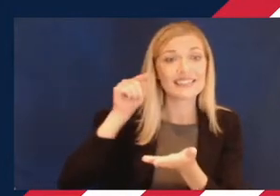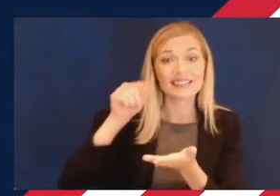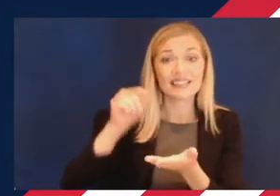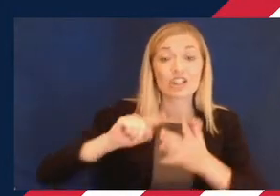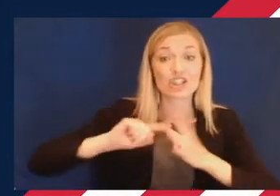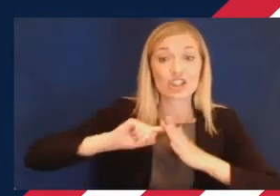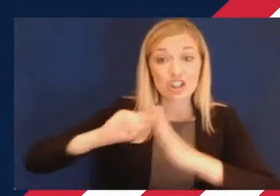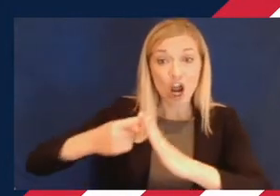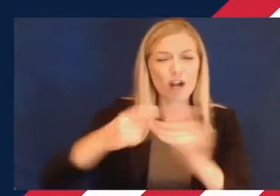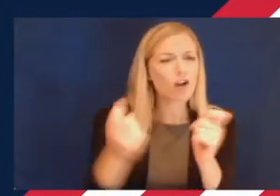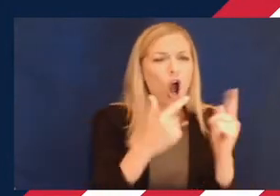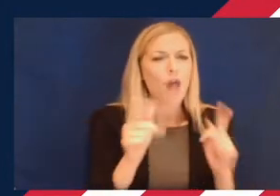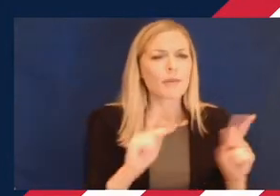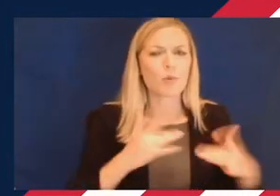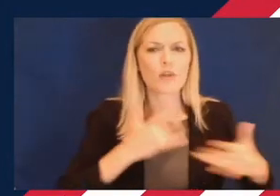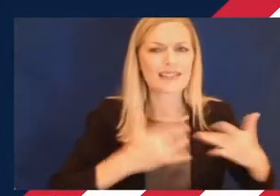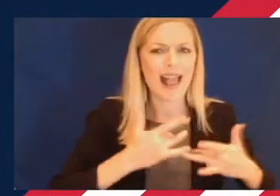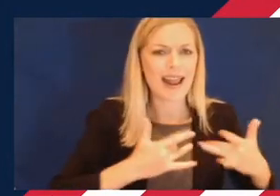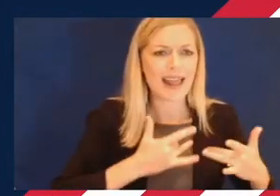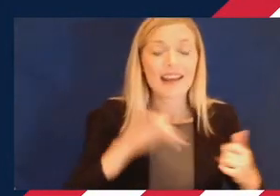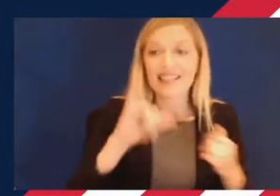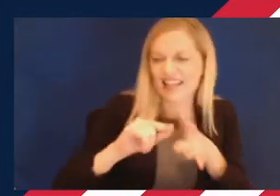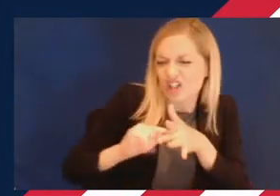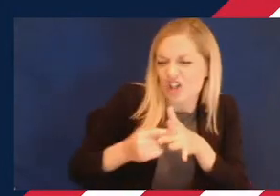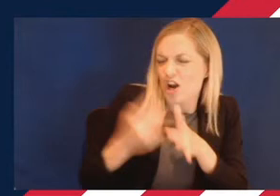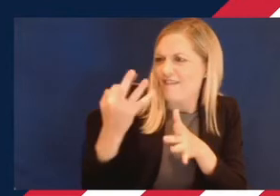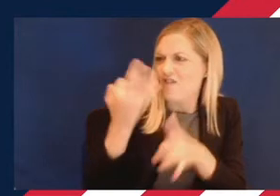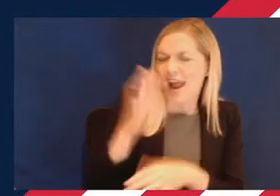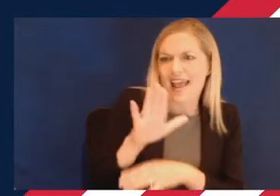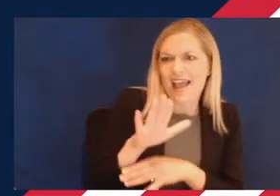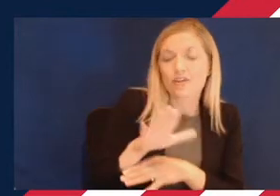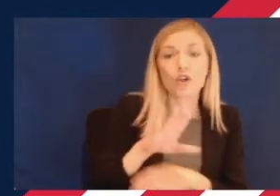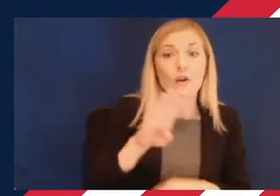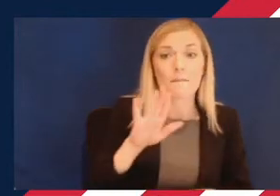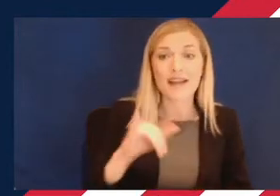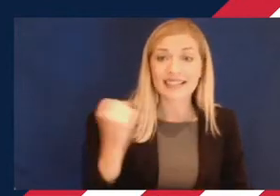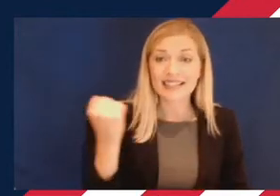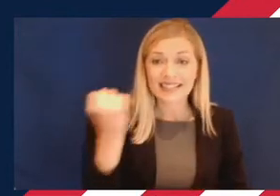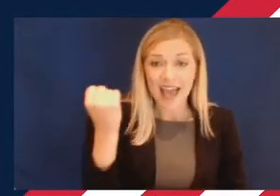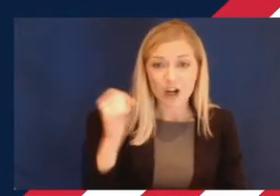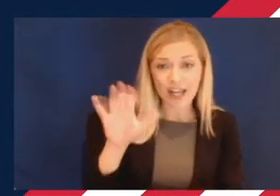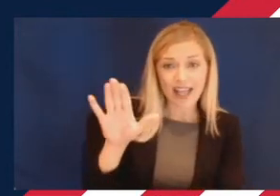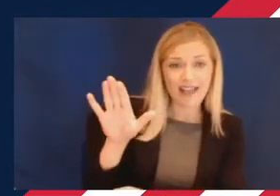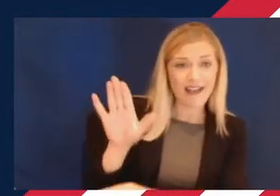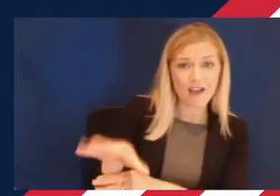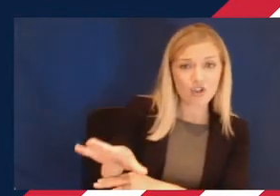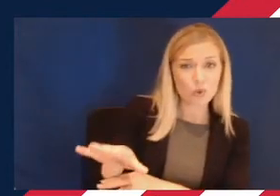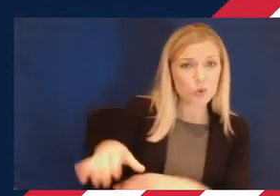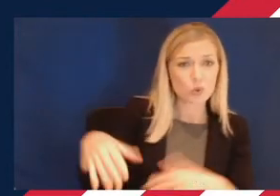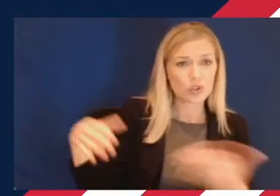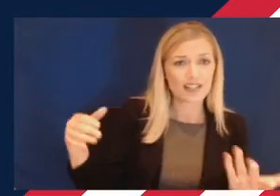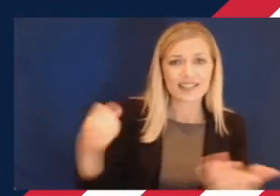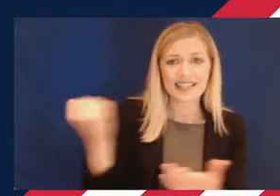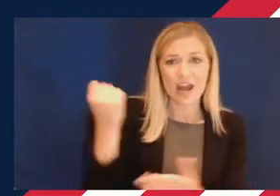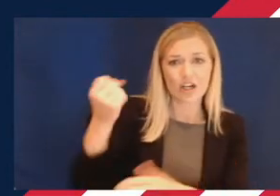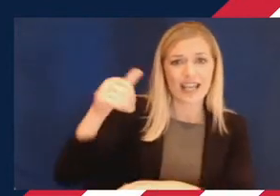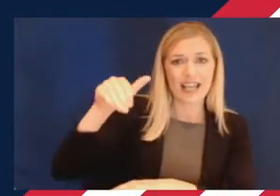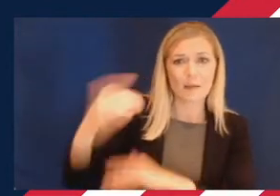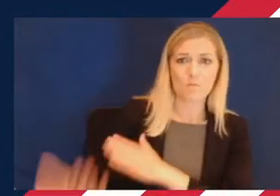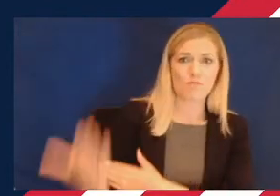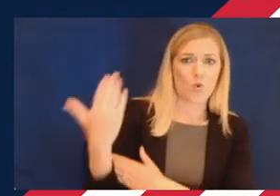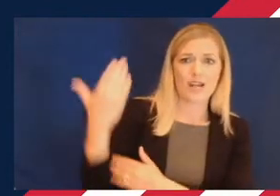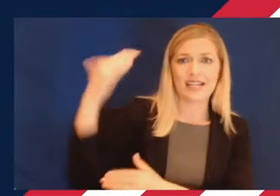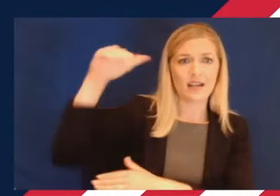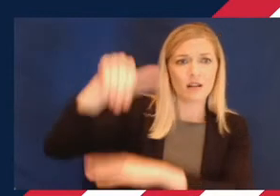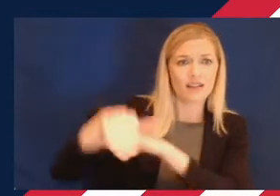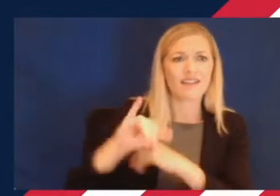Friday afternoon, and by Saturday evening, 50 publicly traded firms had really taken up $250